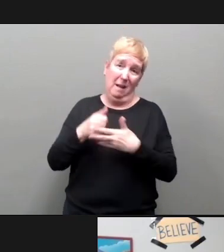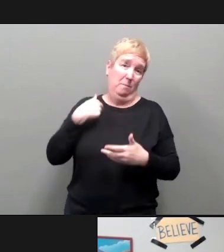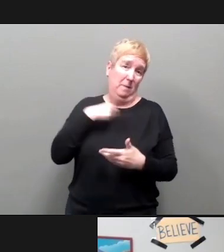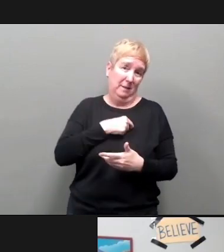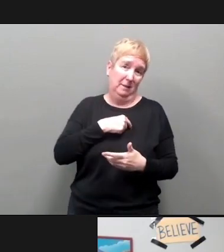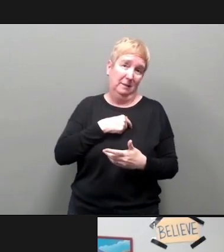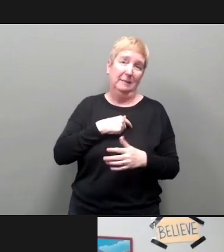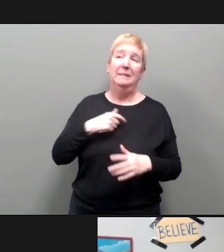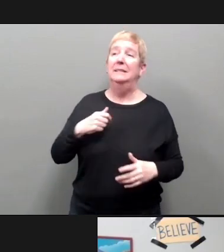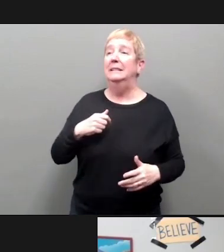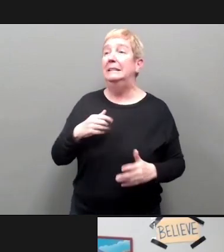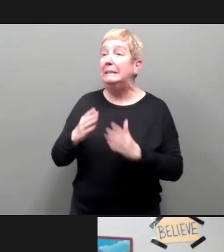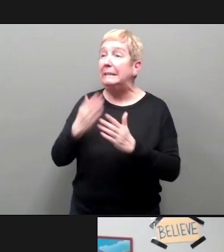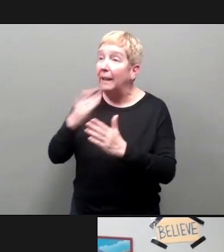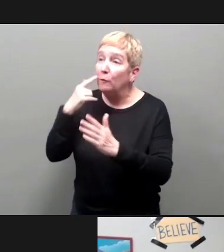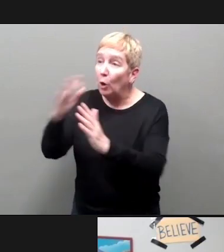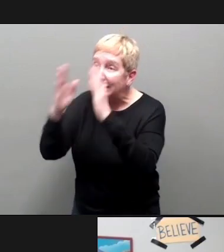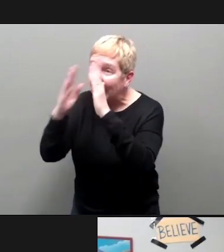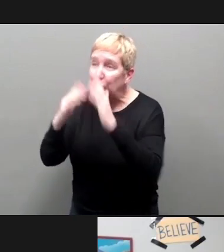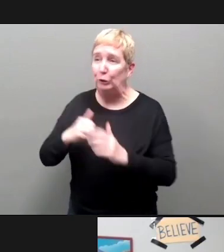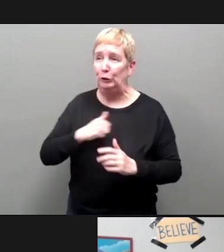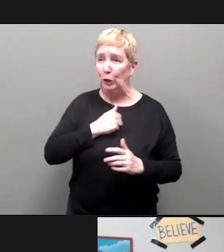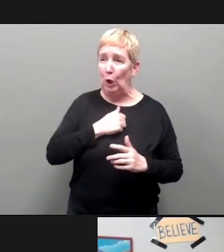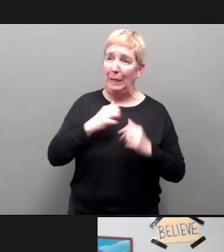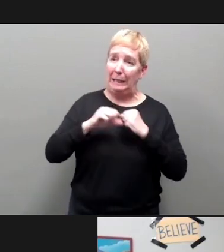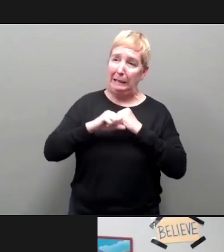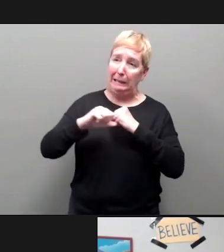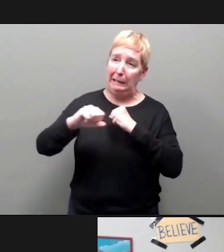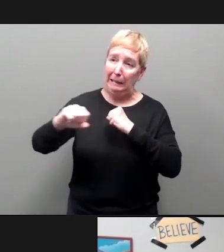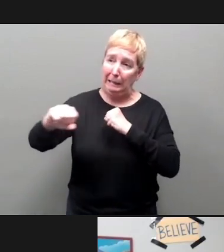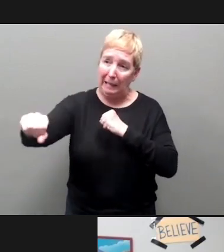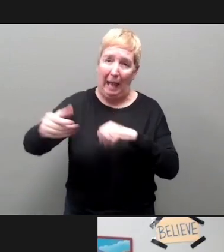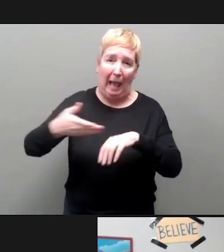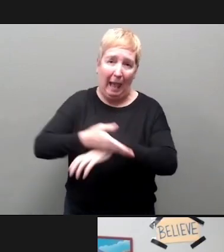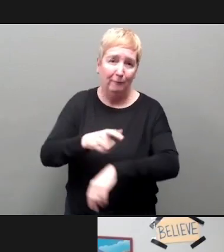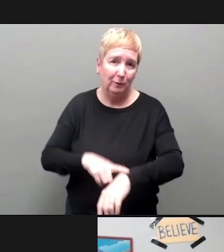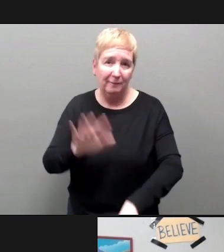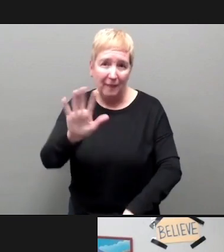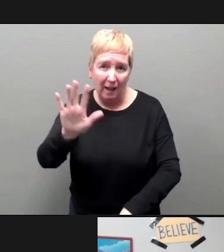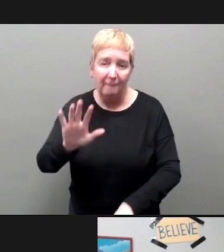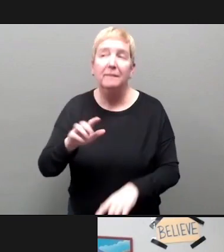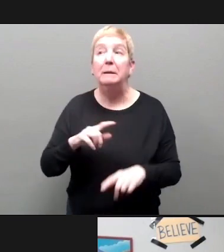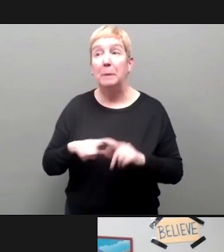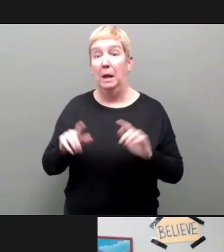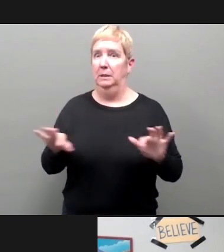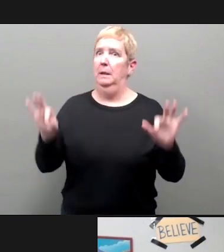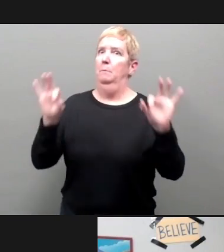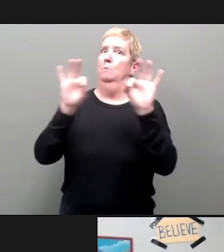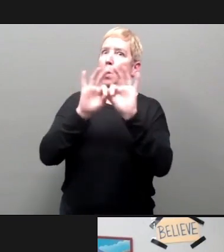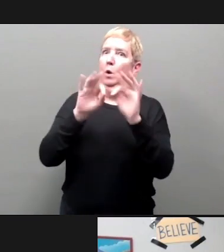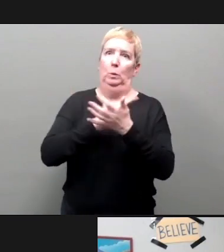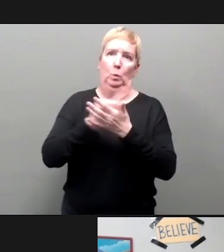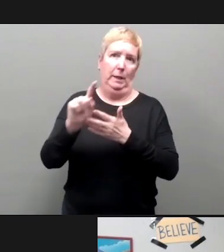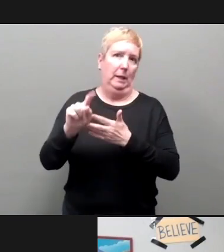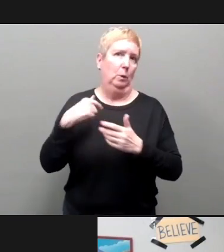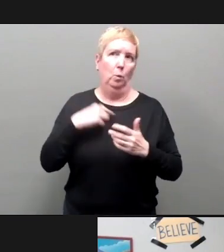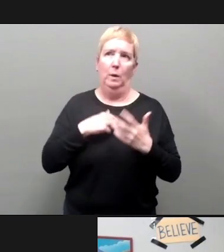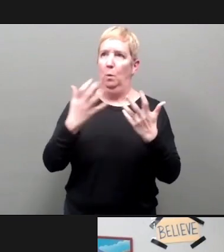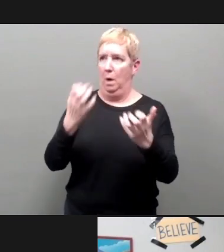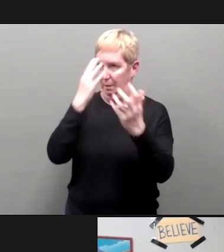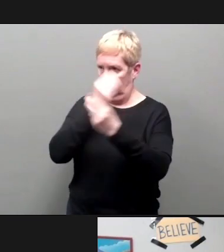went so late after working hours today, but this is an important week to get this information out. You all be